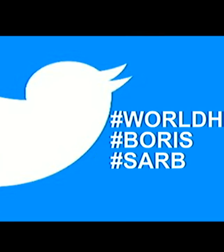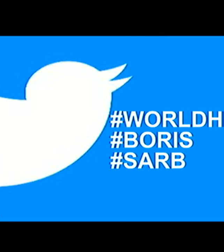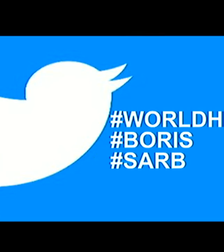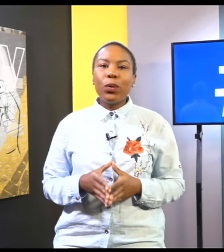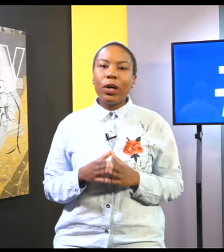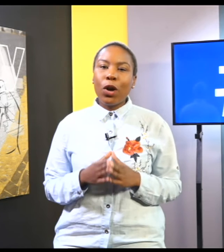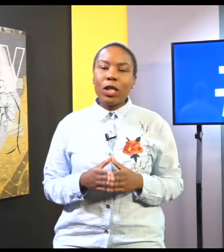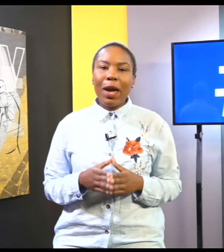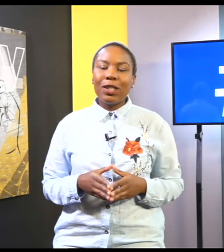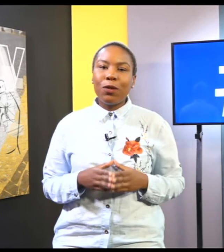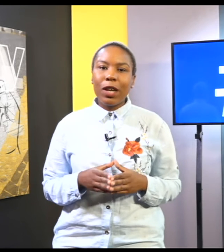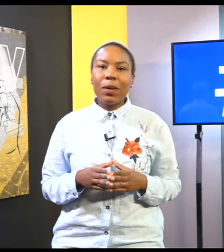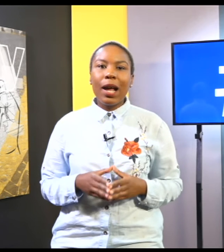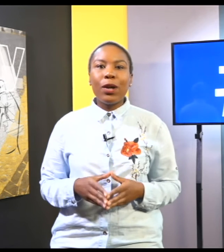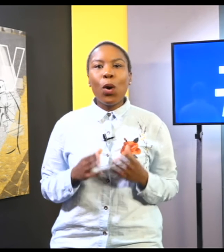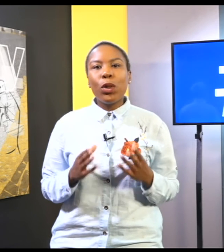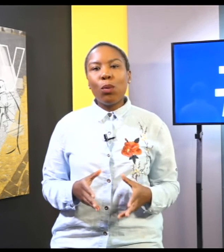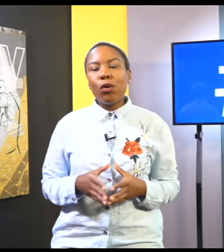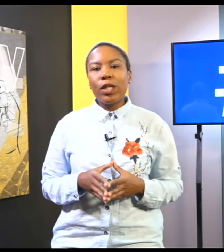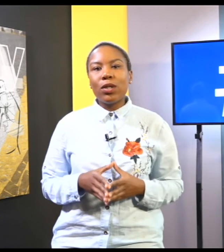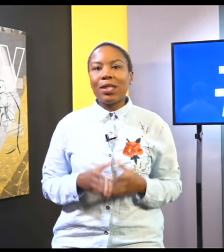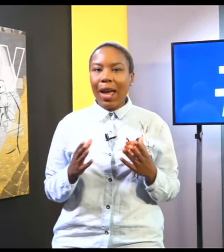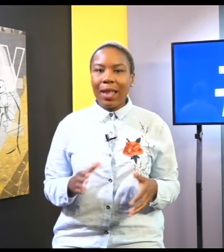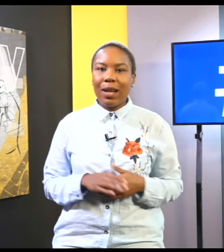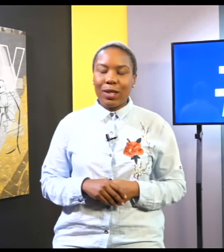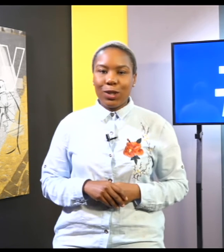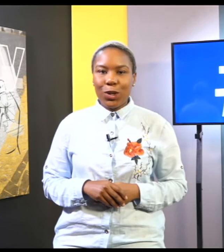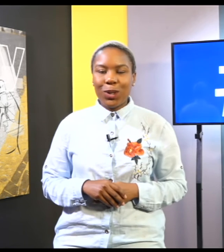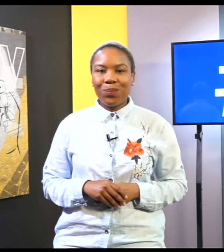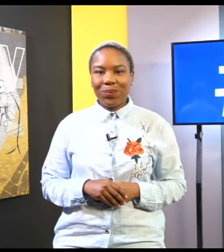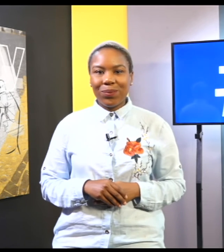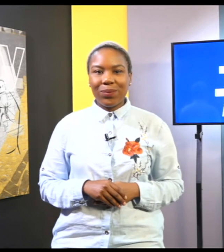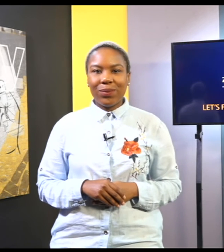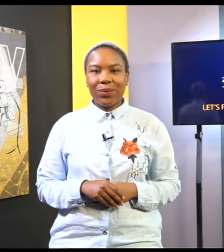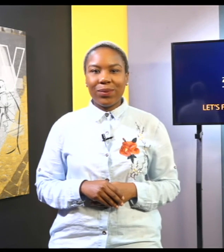After the ad break, we'll cross back to Vicky McCullen with more resources and the latest news.